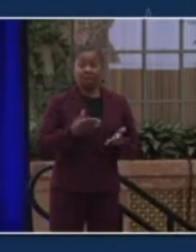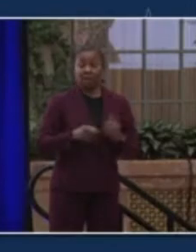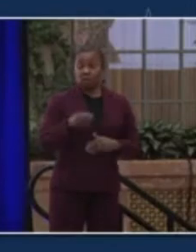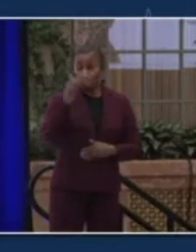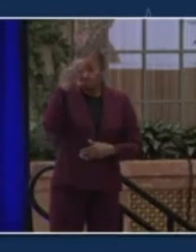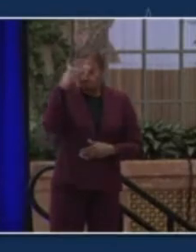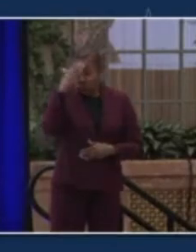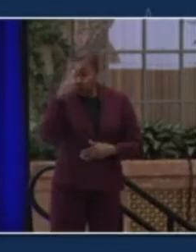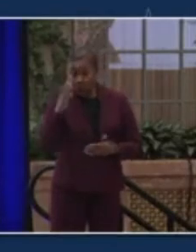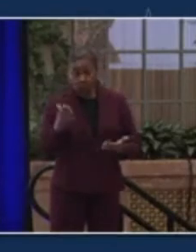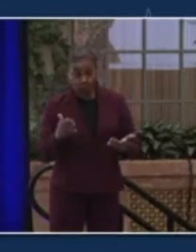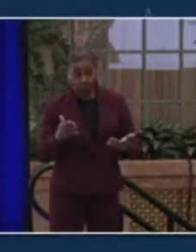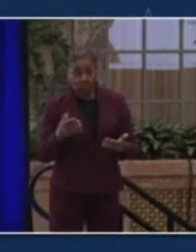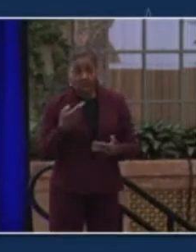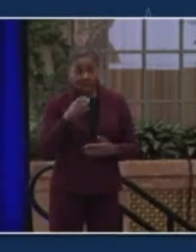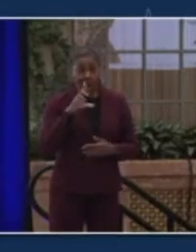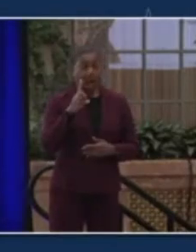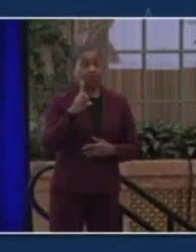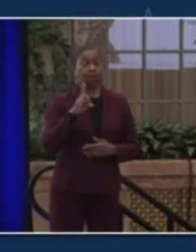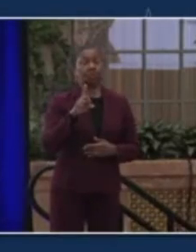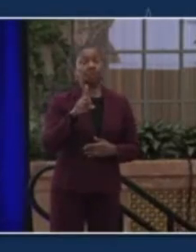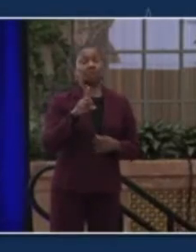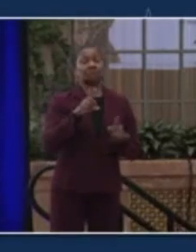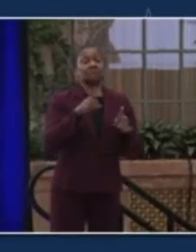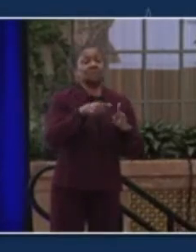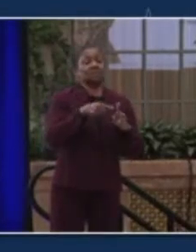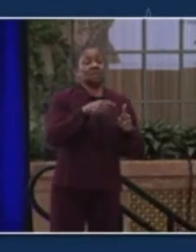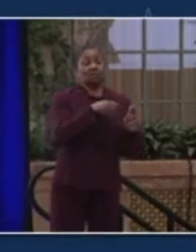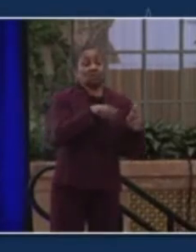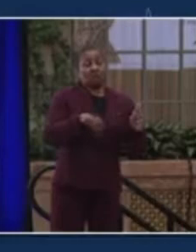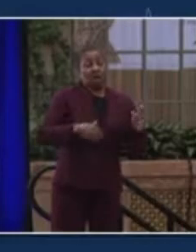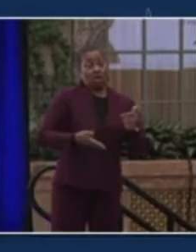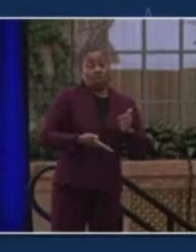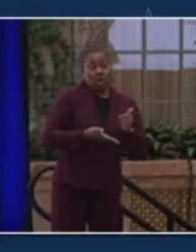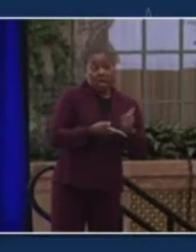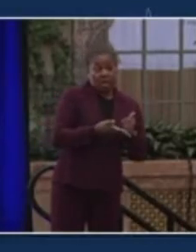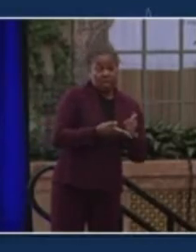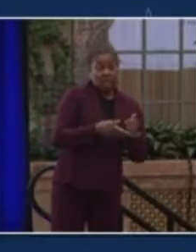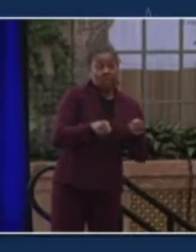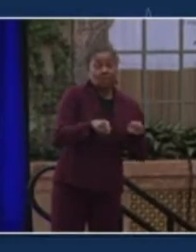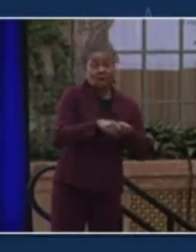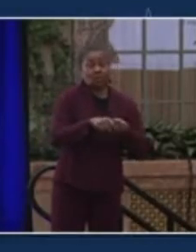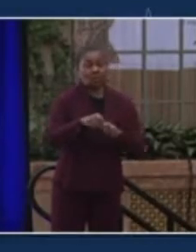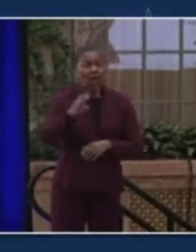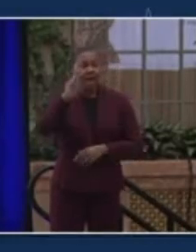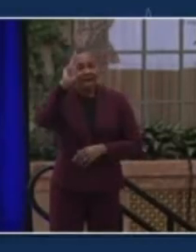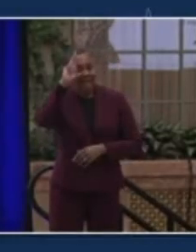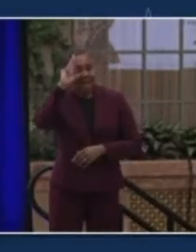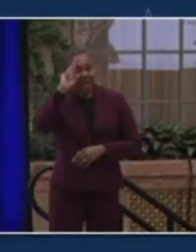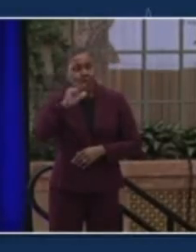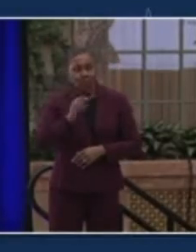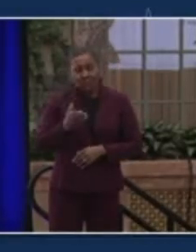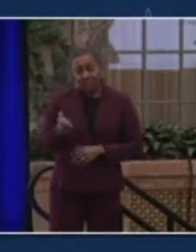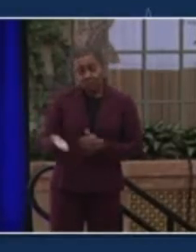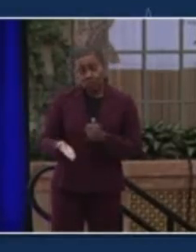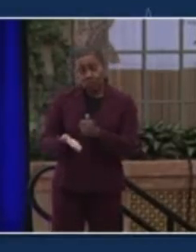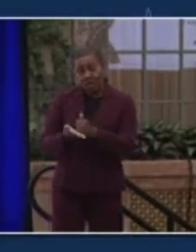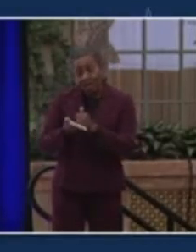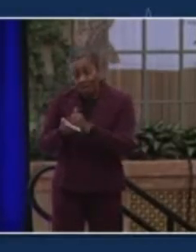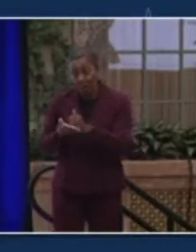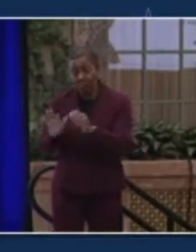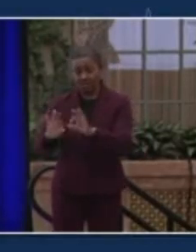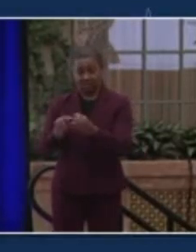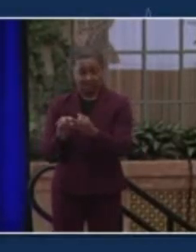know is Harold was not only a mayor that helped, he was also an uncle who was there to help his